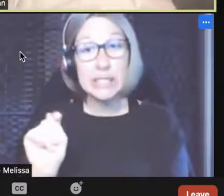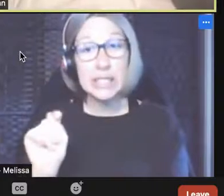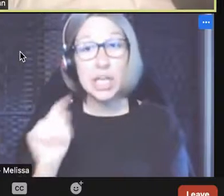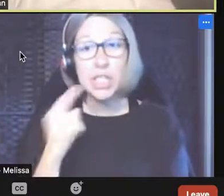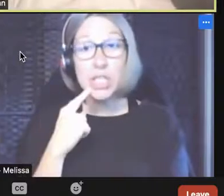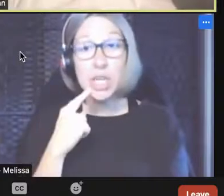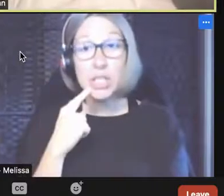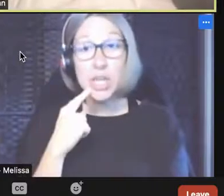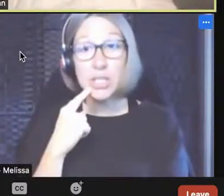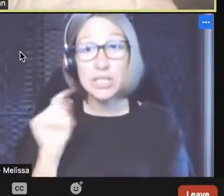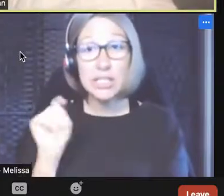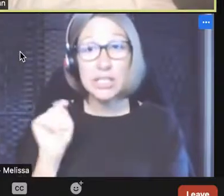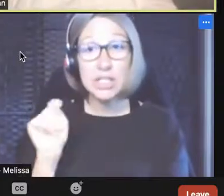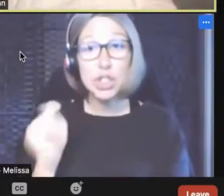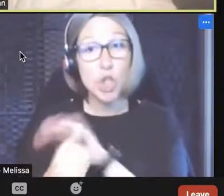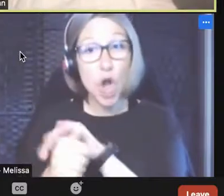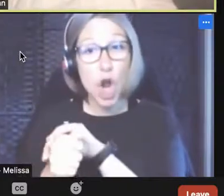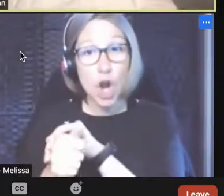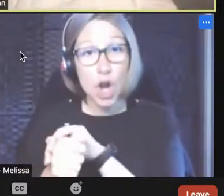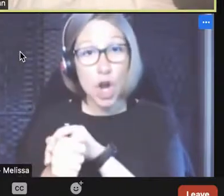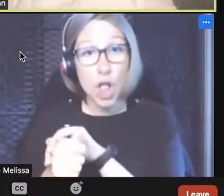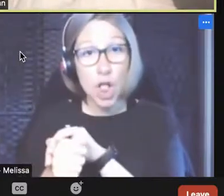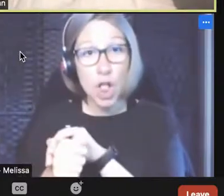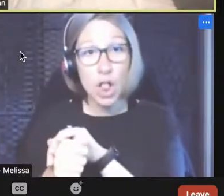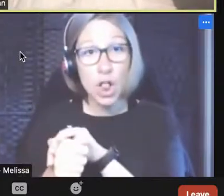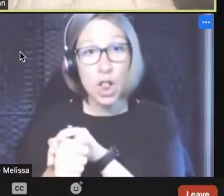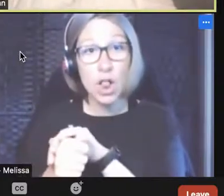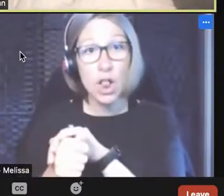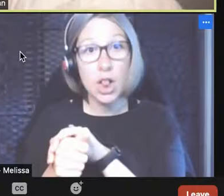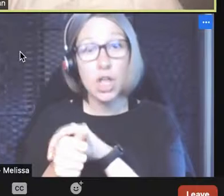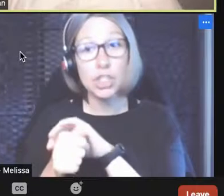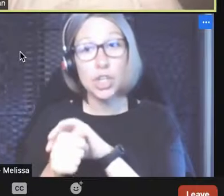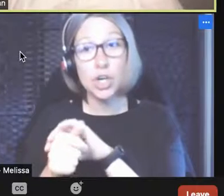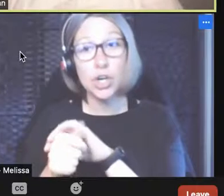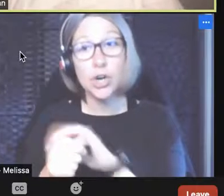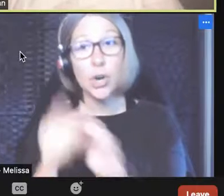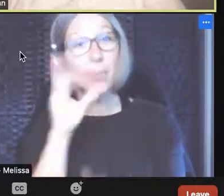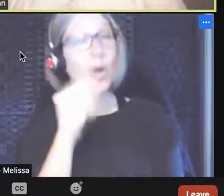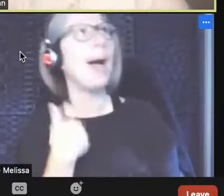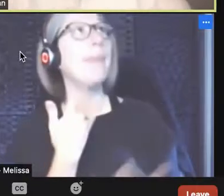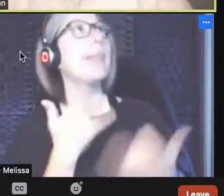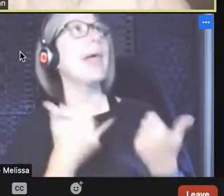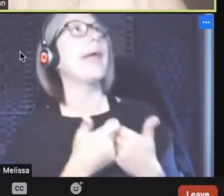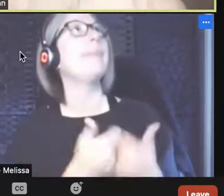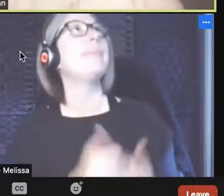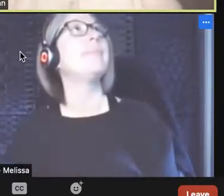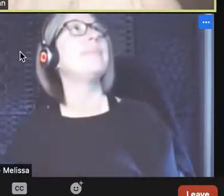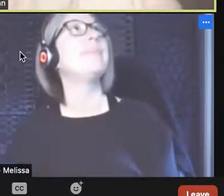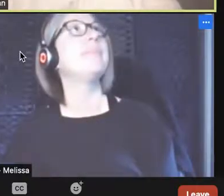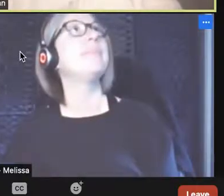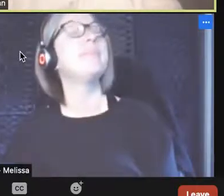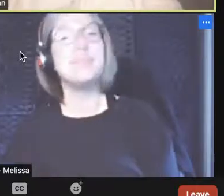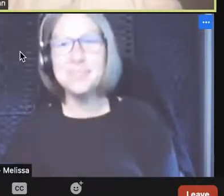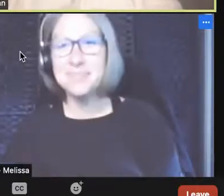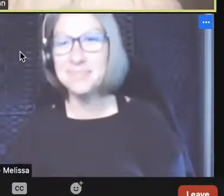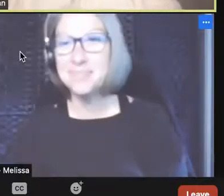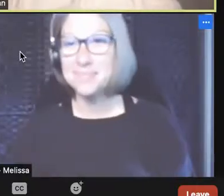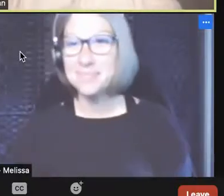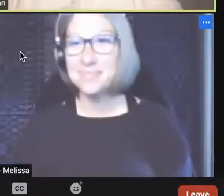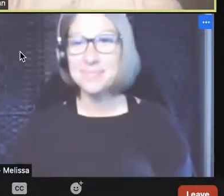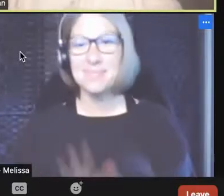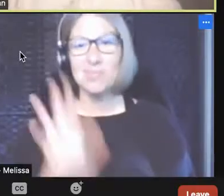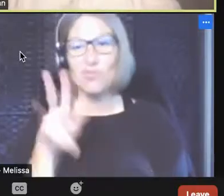Turtle. Is that a turtle? He's Yeah, losing I'm it. playing a game. Okay, so then he says, I'm playing a game. He's